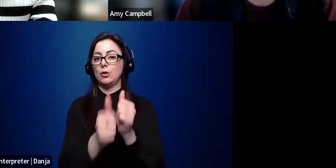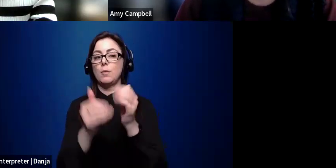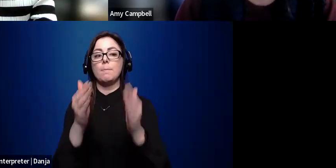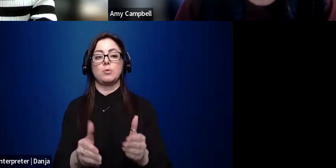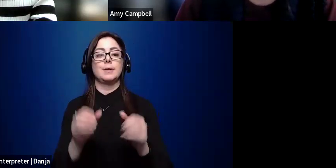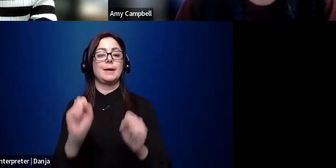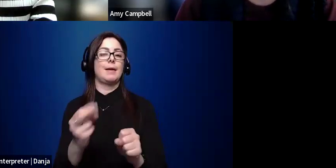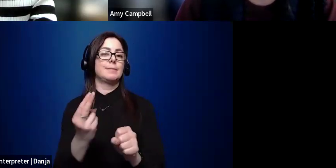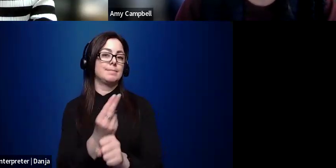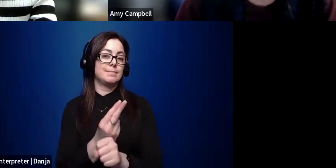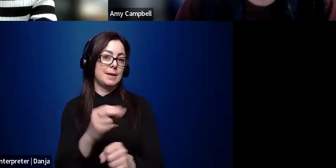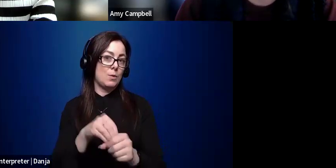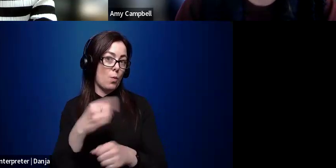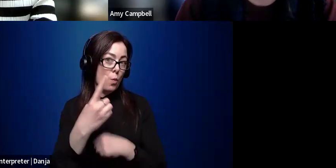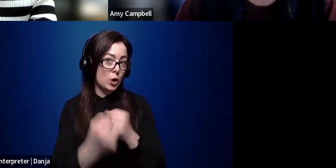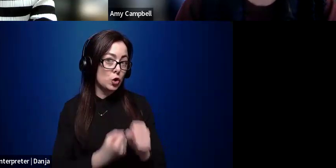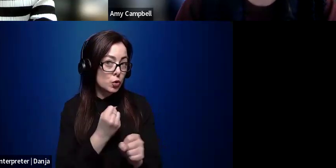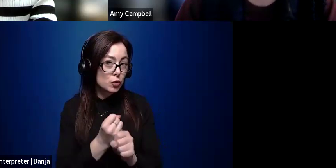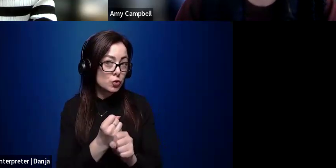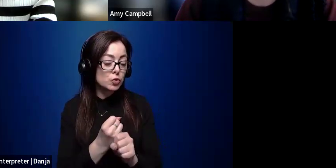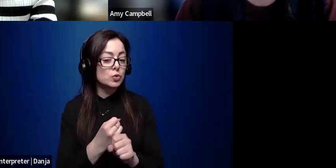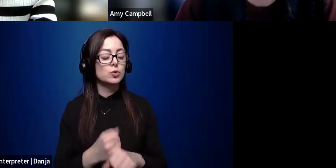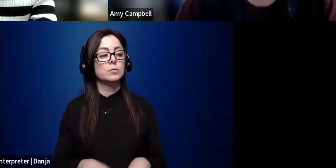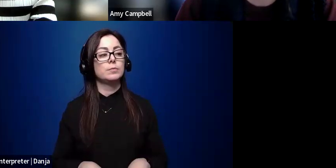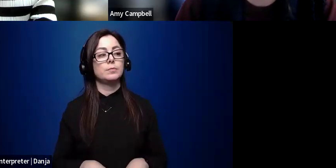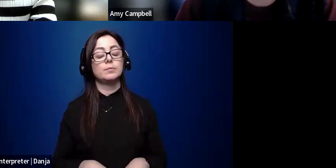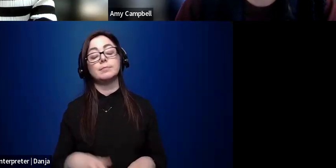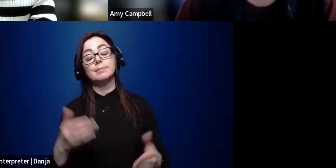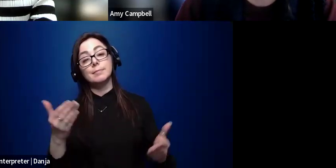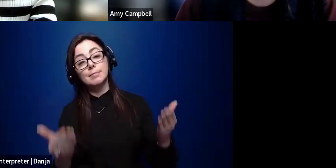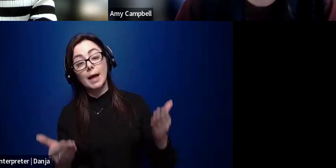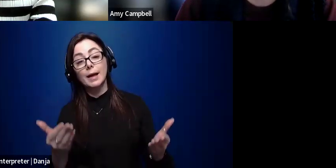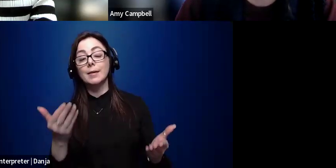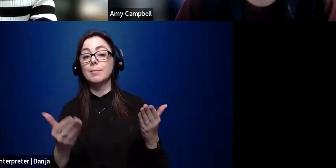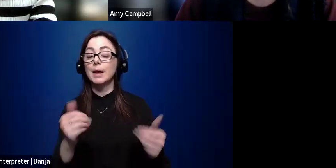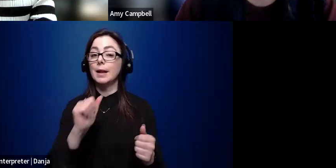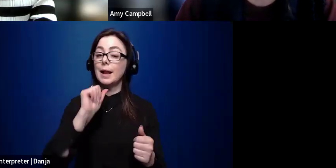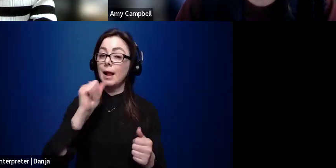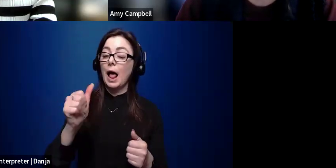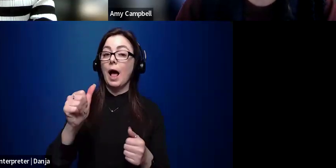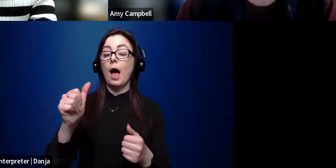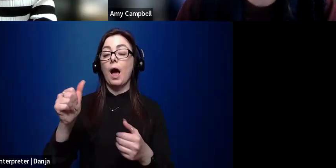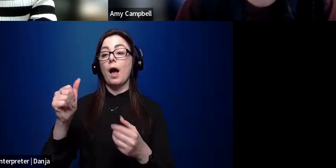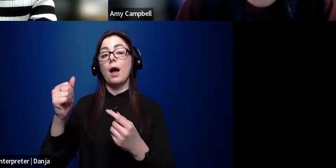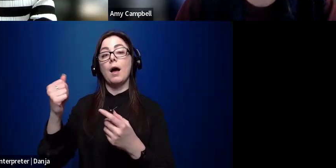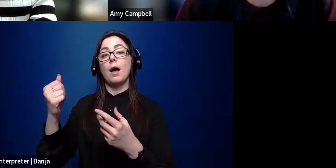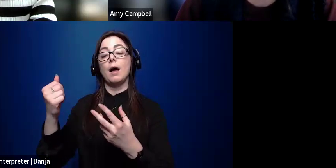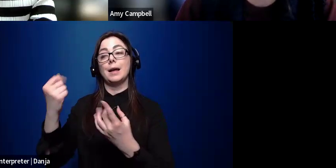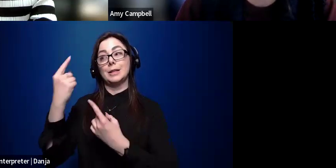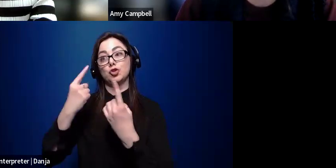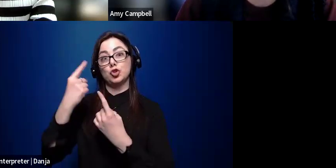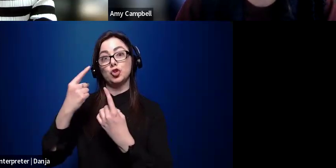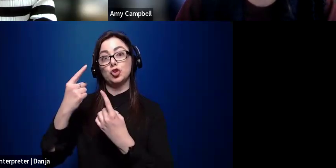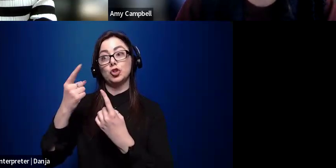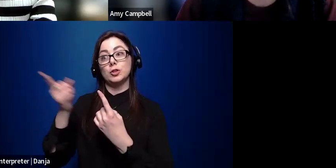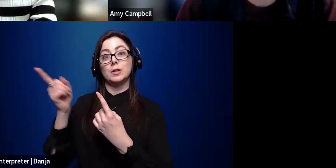year. It may or may not count for the changes in need or increases in costs, depending on